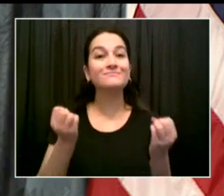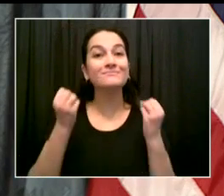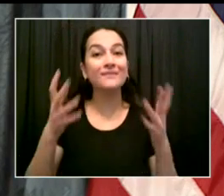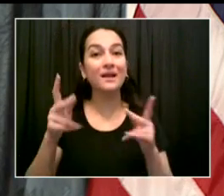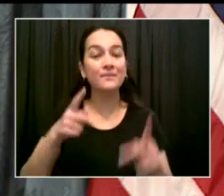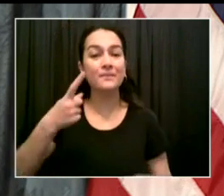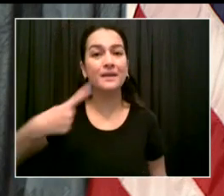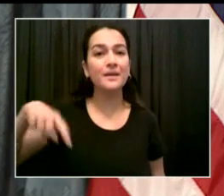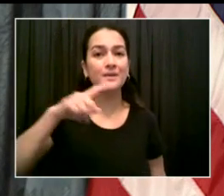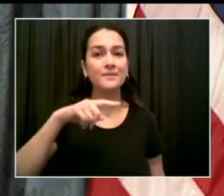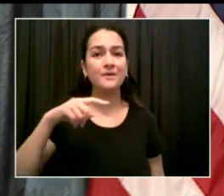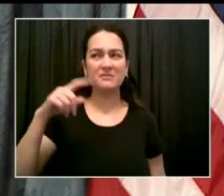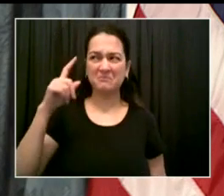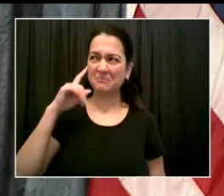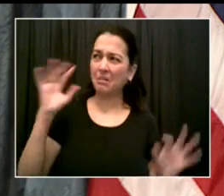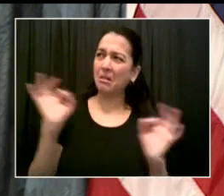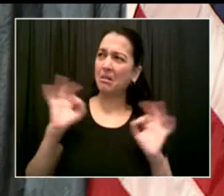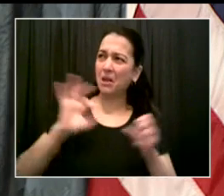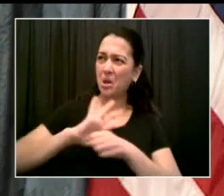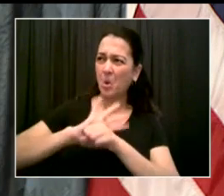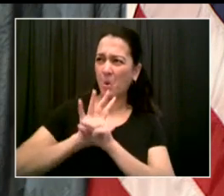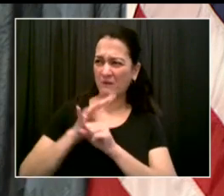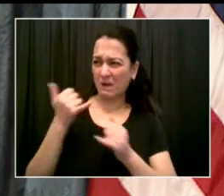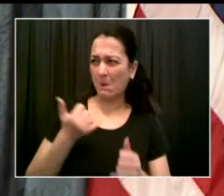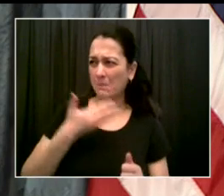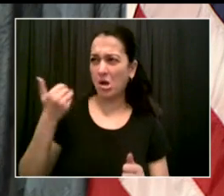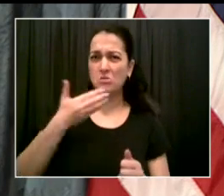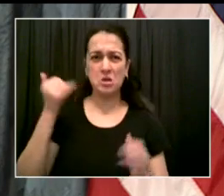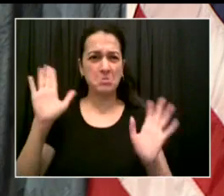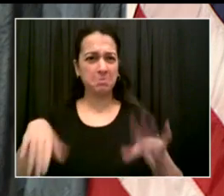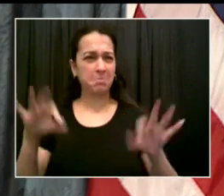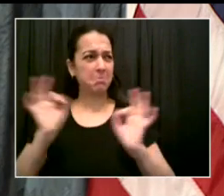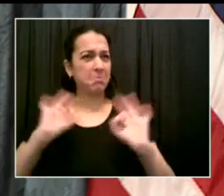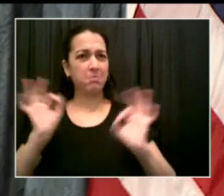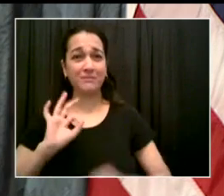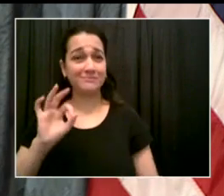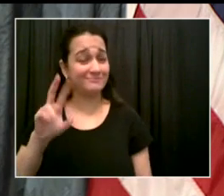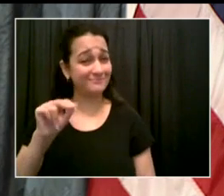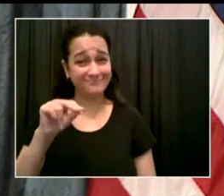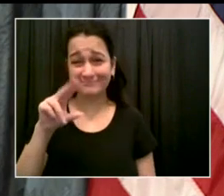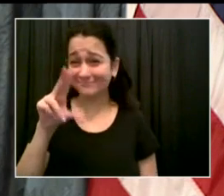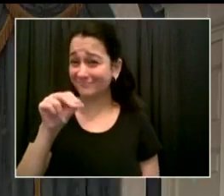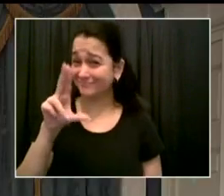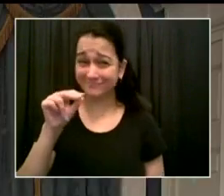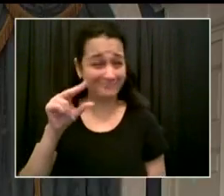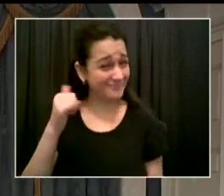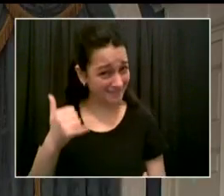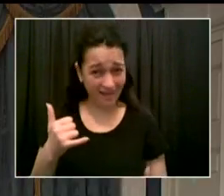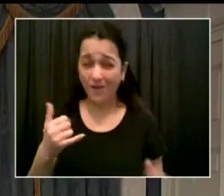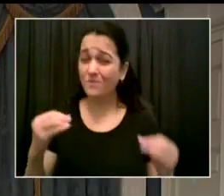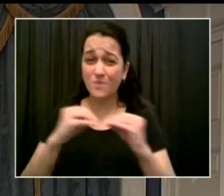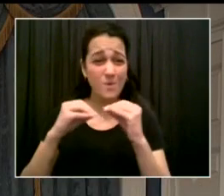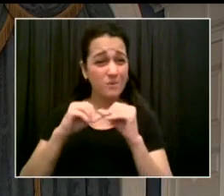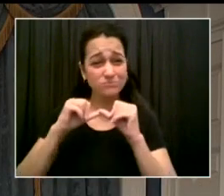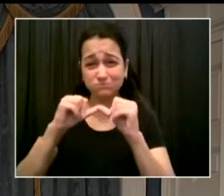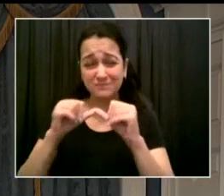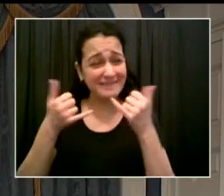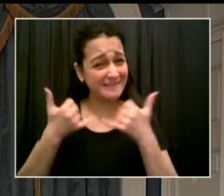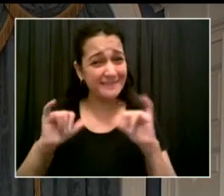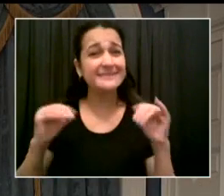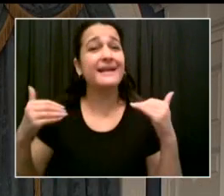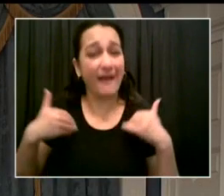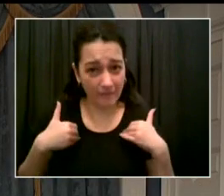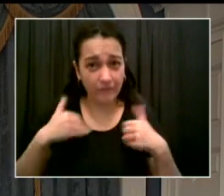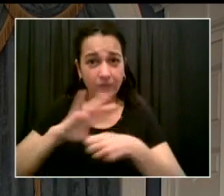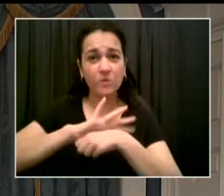as a city, as New Yorkers, to keep one another safe. Thank you very much, sir. Thank you, Dr. Choksi. Thank you for